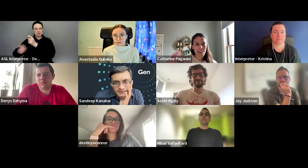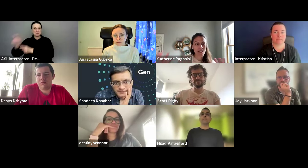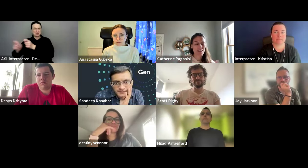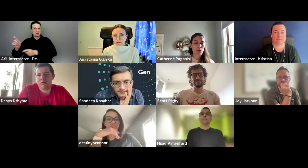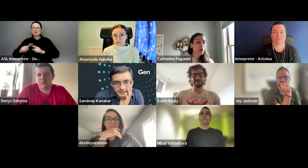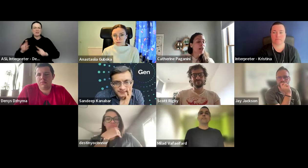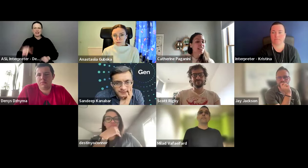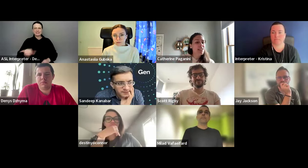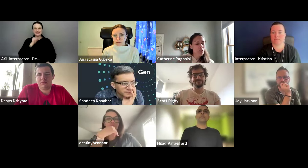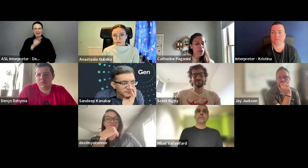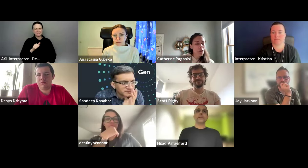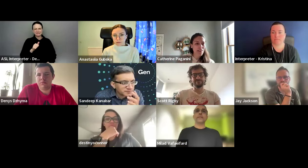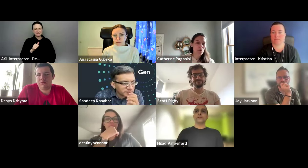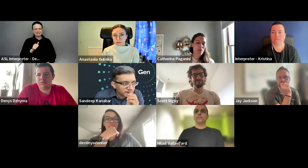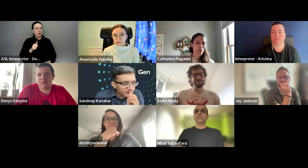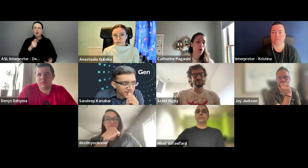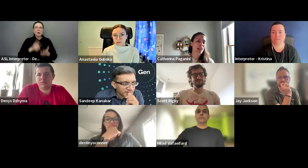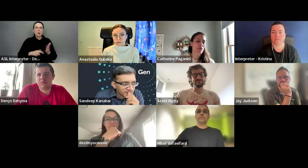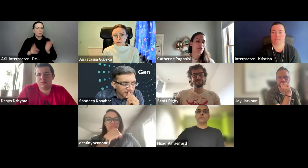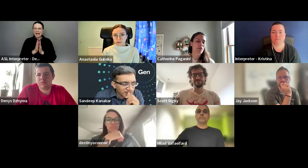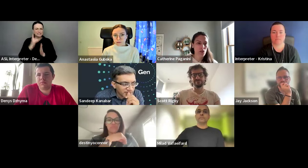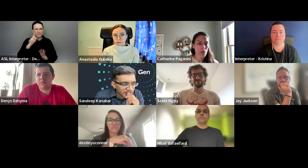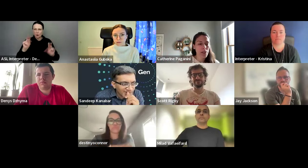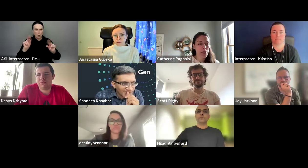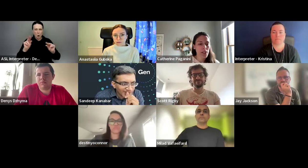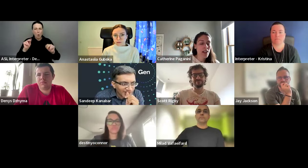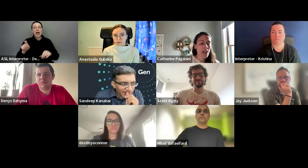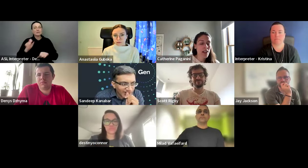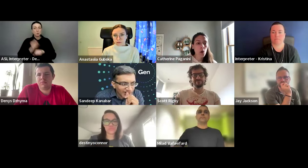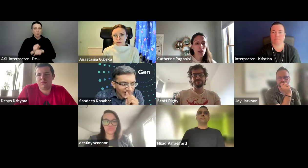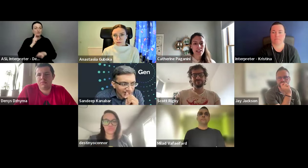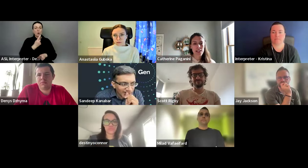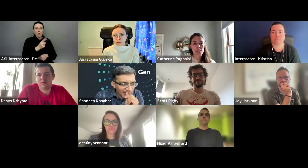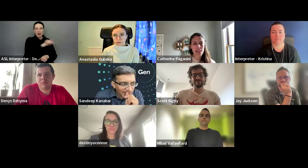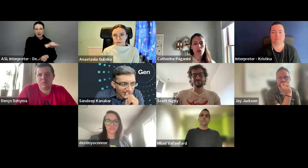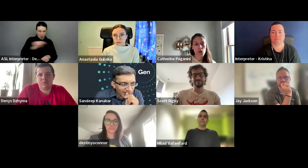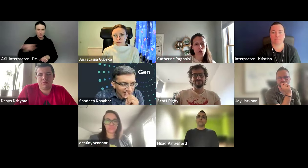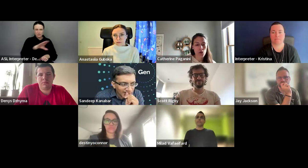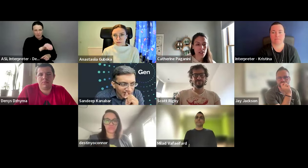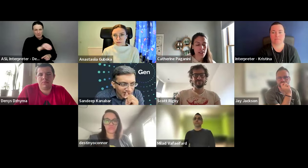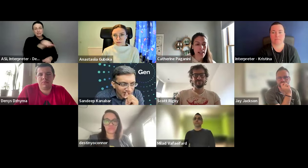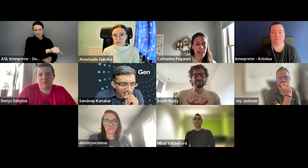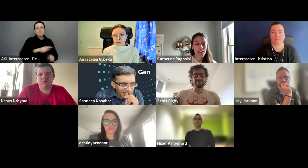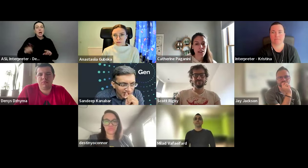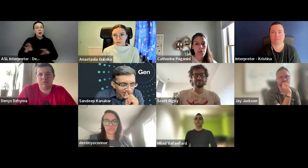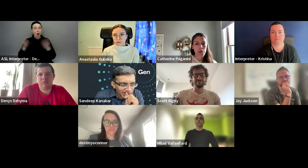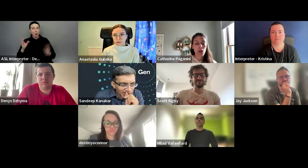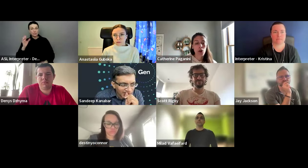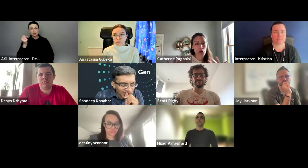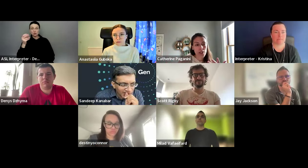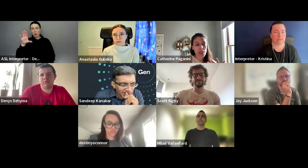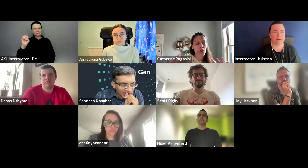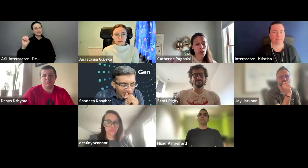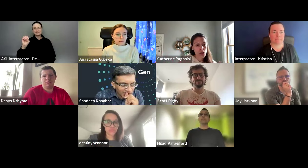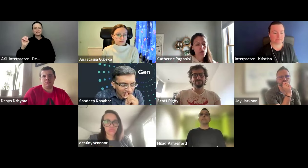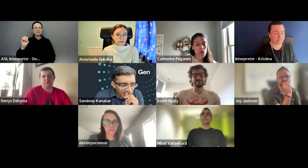that's like not like what we're asking for. You would have to be working for one of those companies. But the whole idea about open source is that